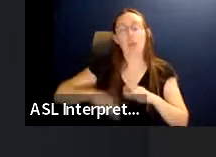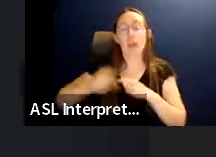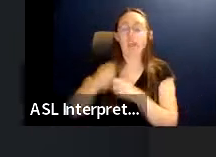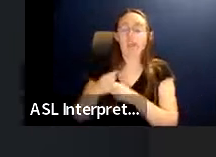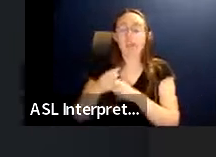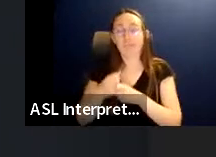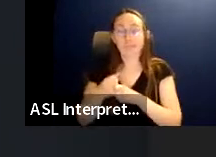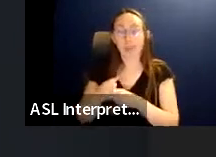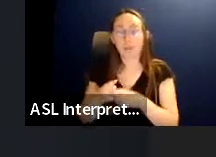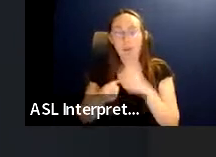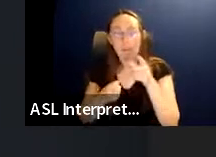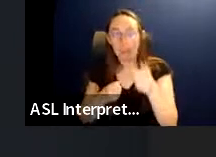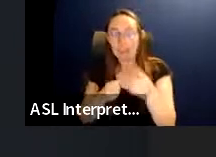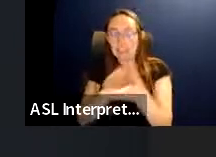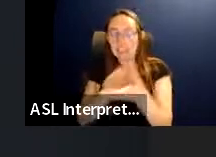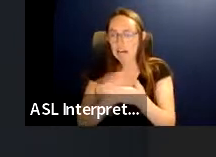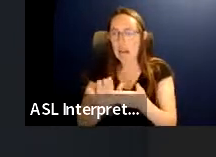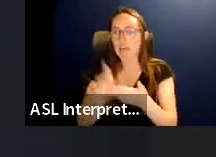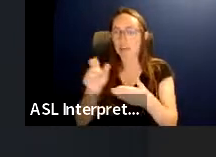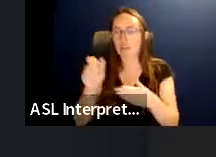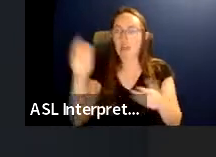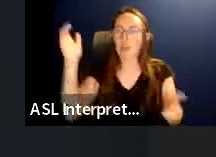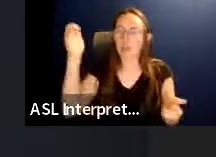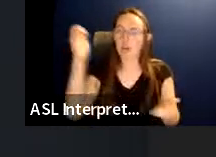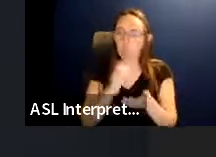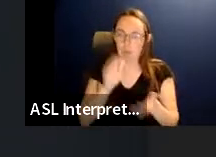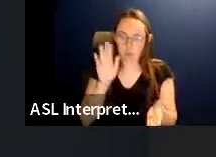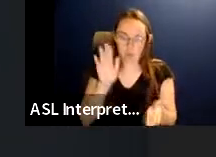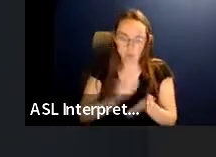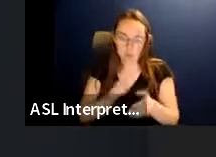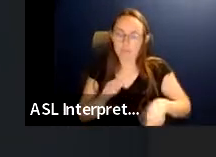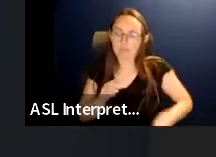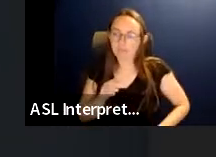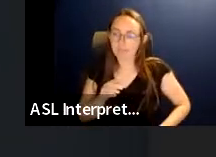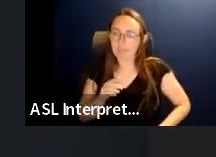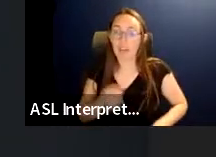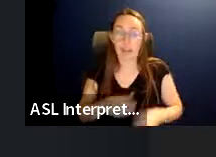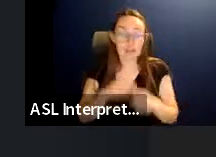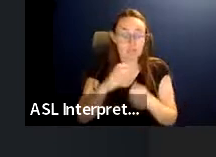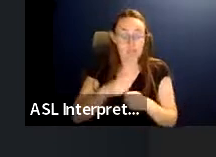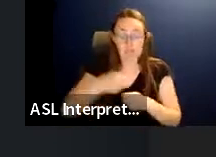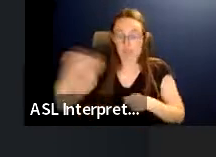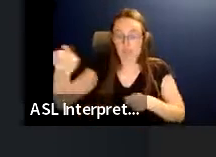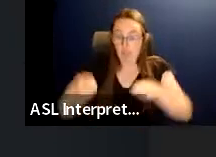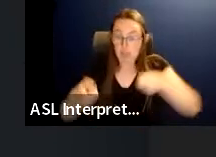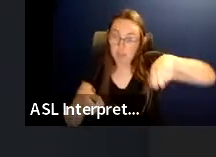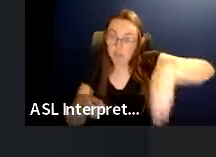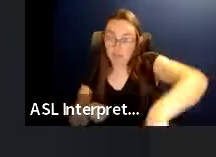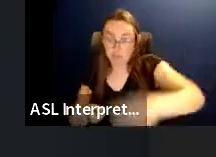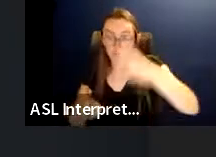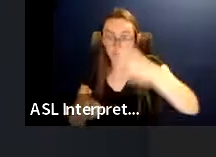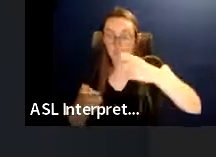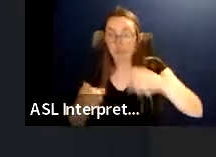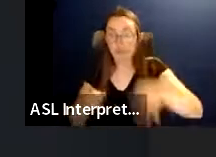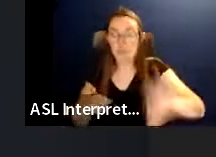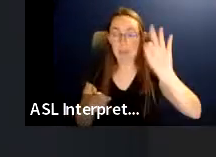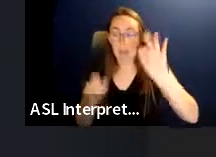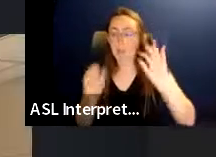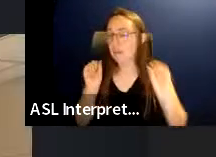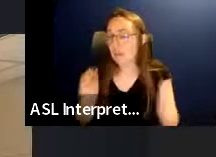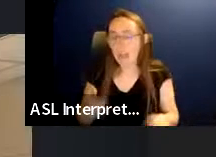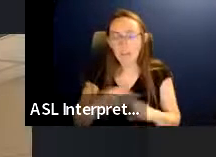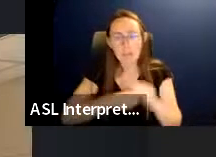that telescopes, that you can put sticky stuff on the bottom, or the nano to pick things up off the floor if you're a wheelchair